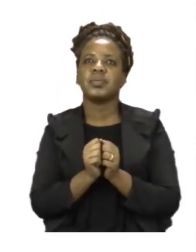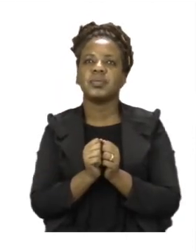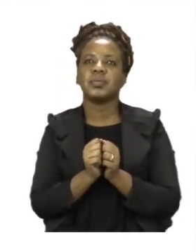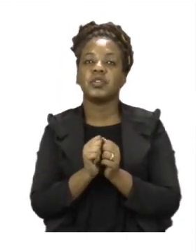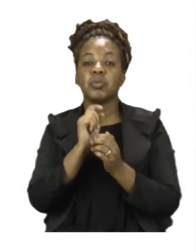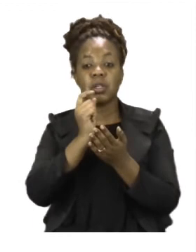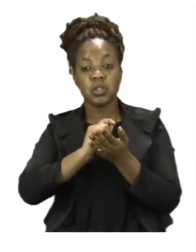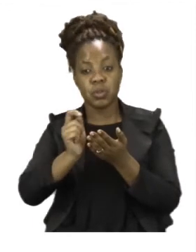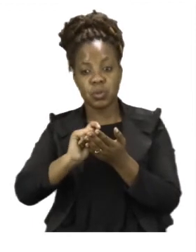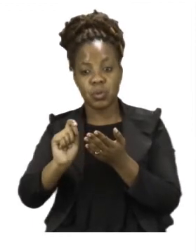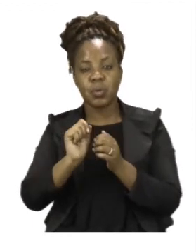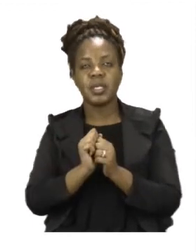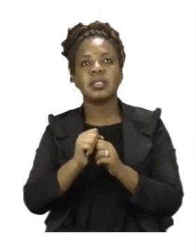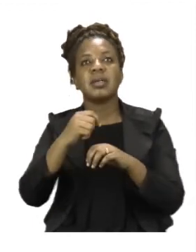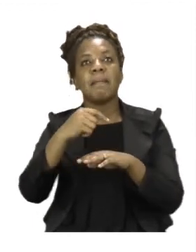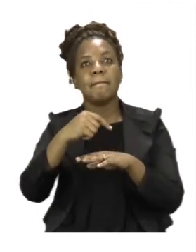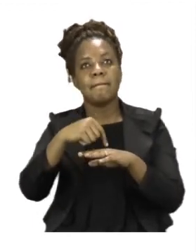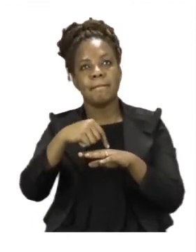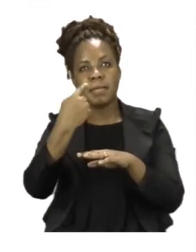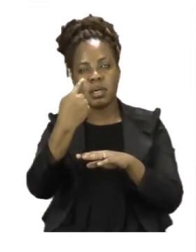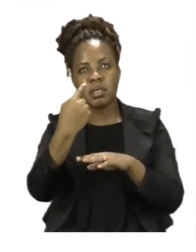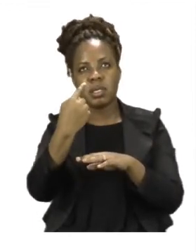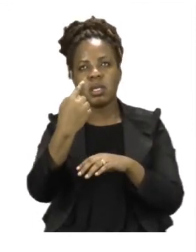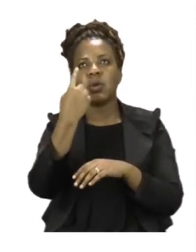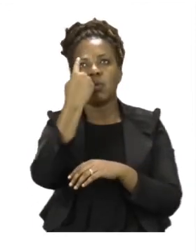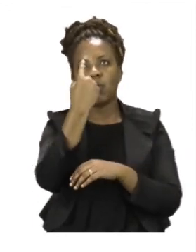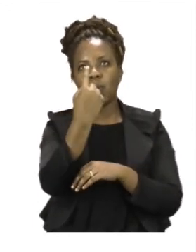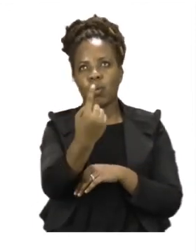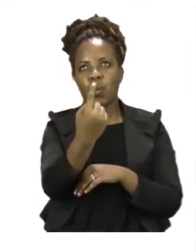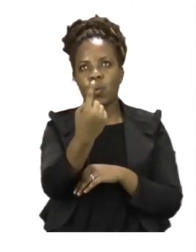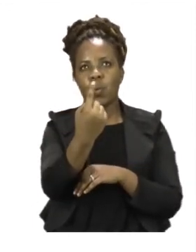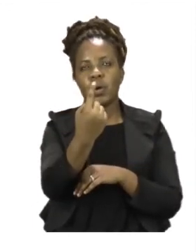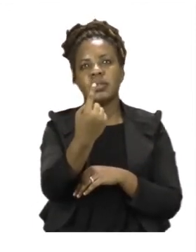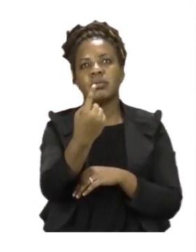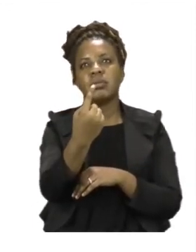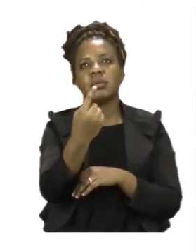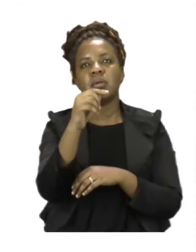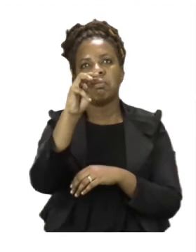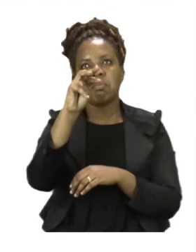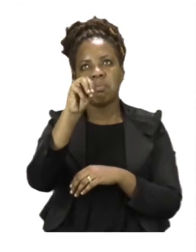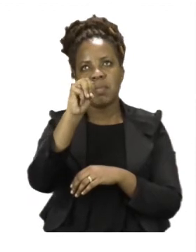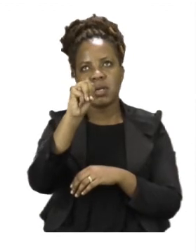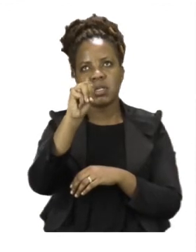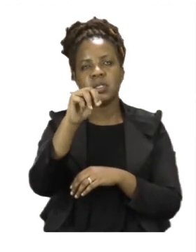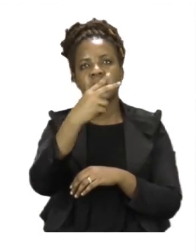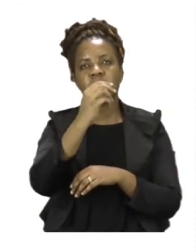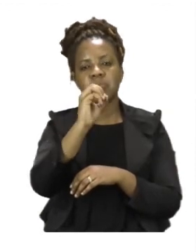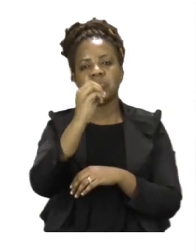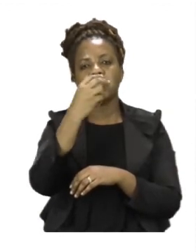2021. That is how you're going to write your date. Or you can also write